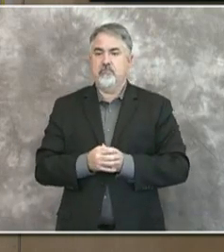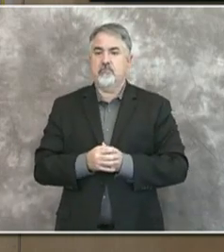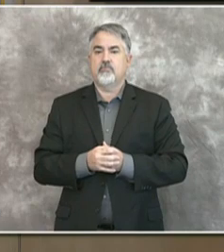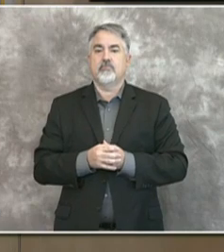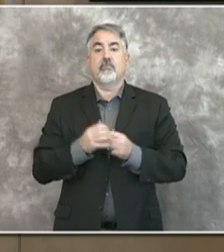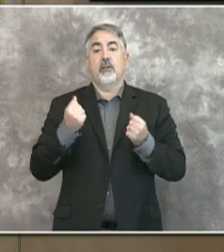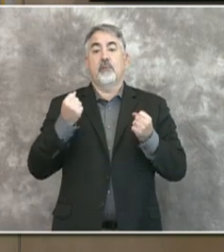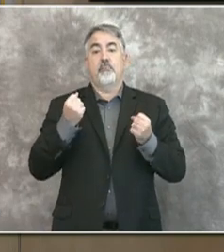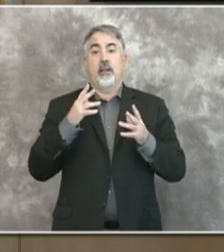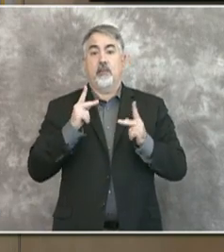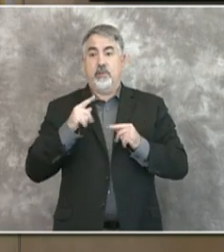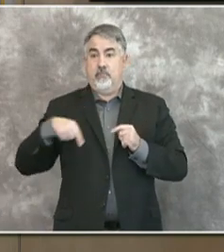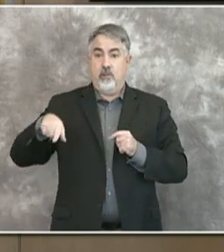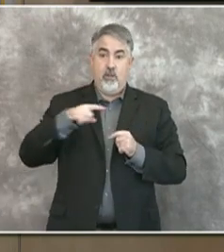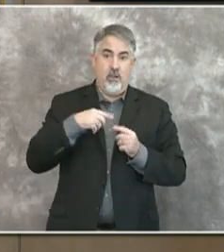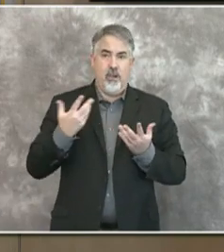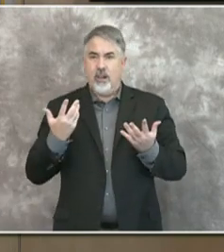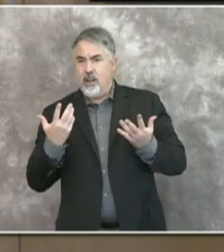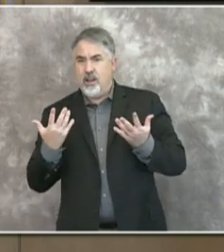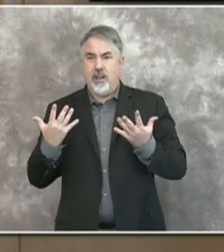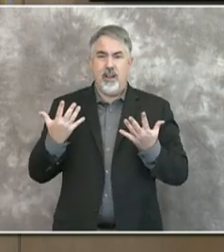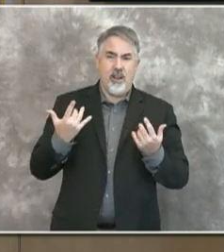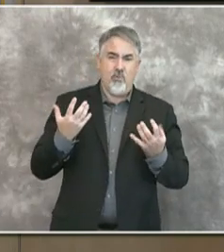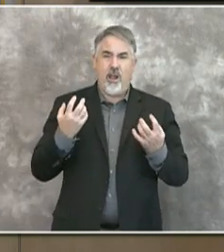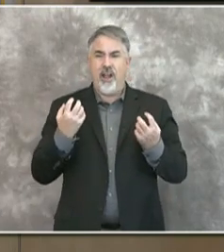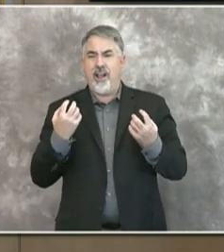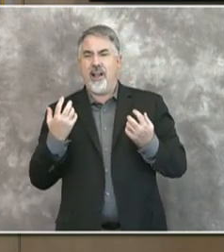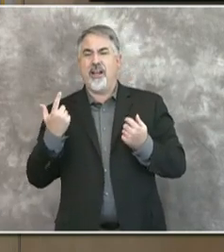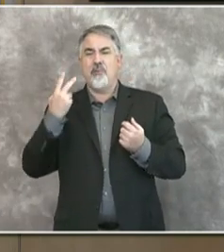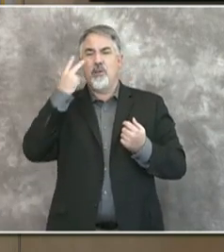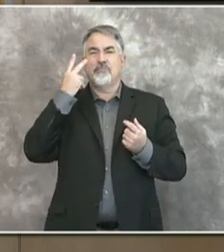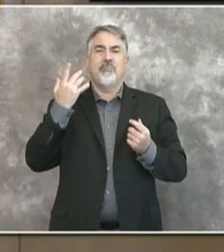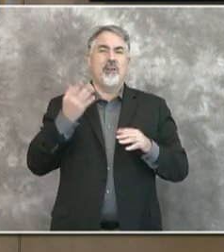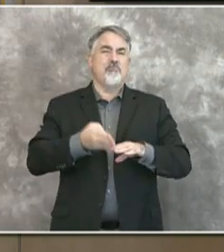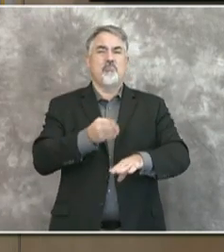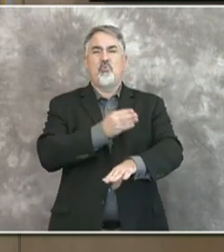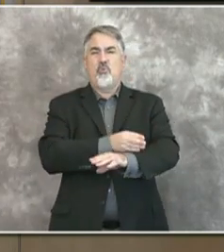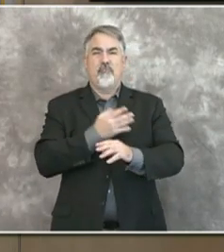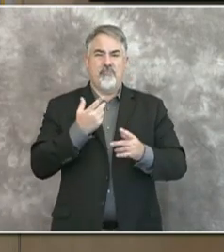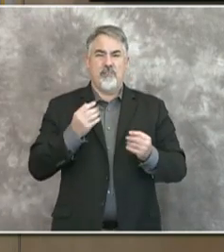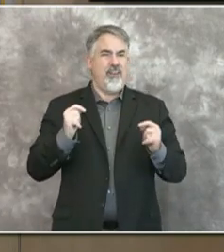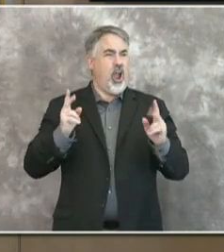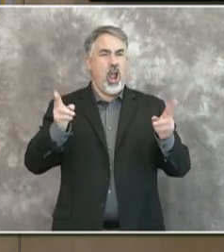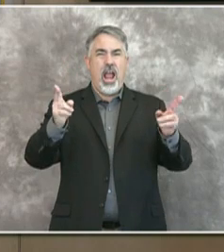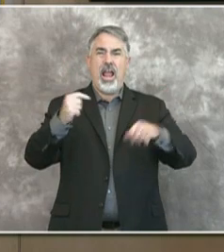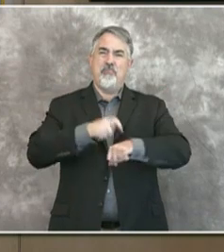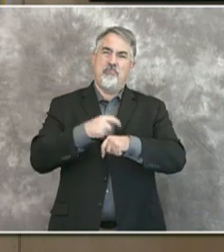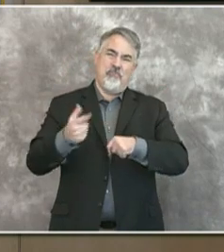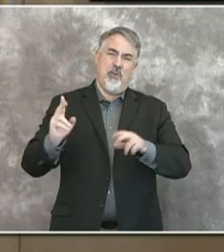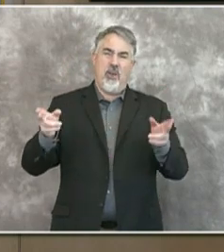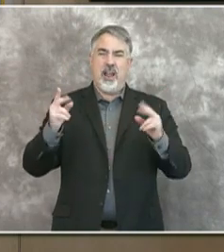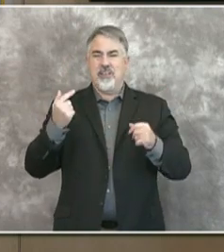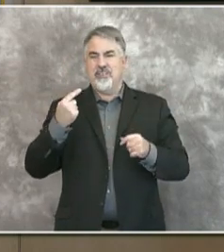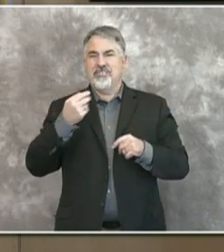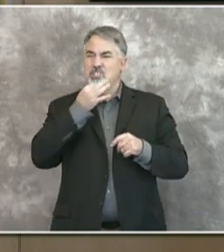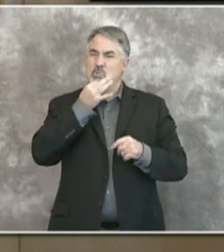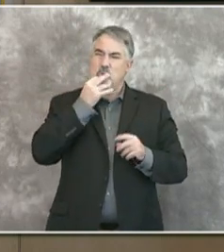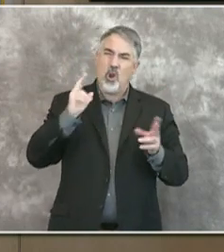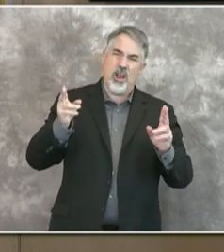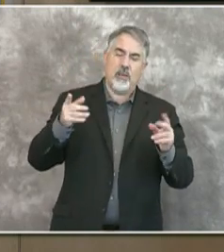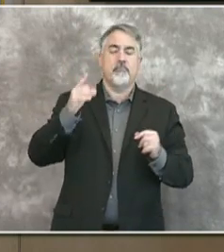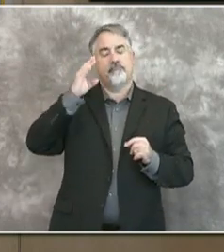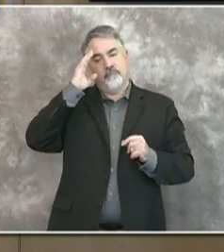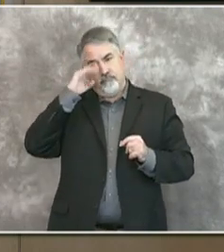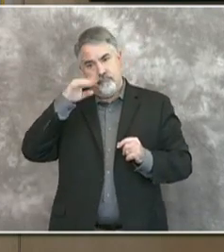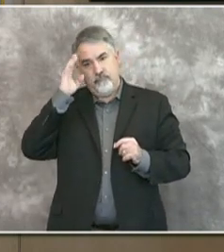right now, and there's a desire to see more progress faster, bigger, and sooner. But the reality is the